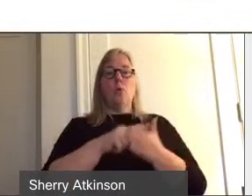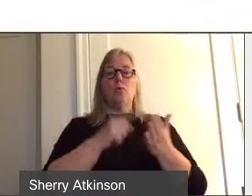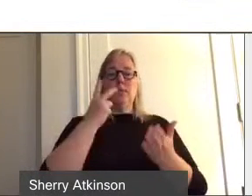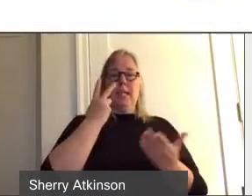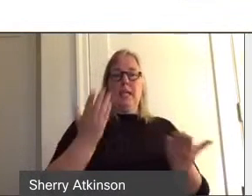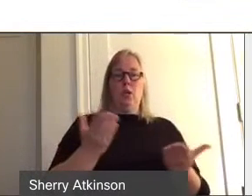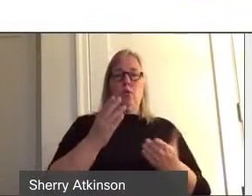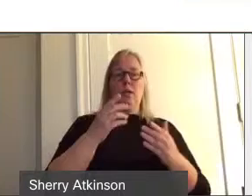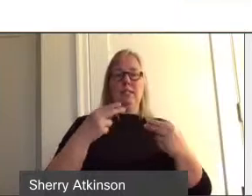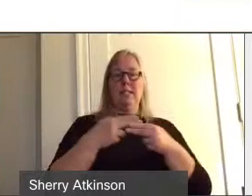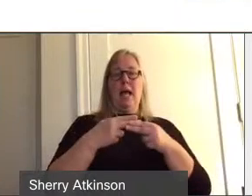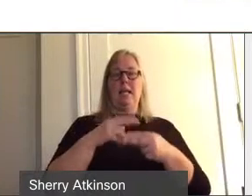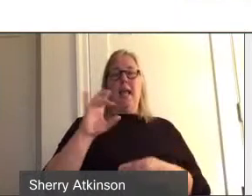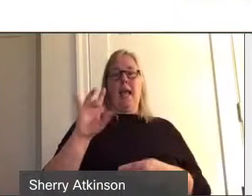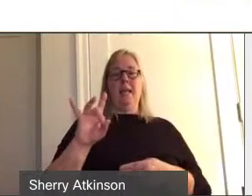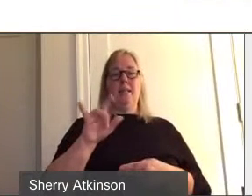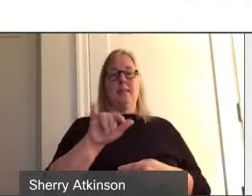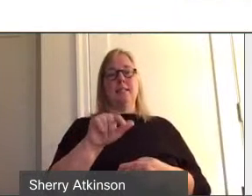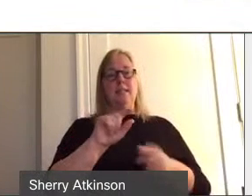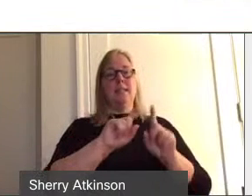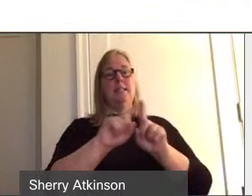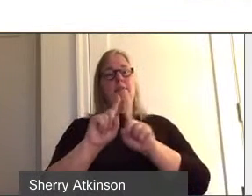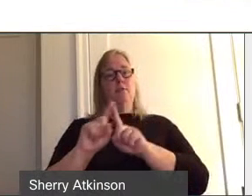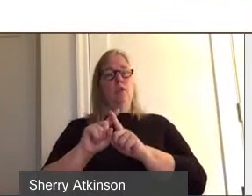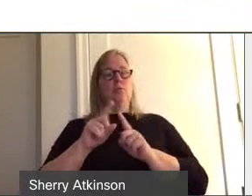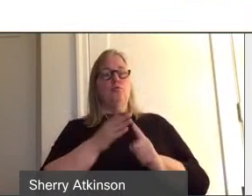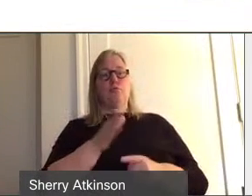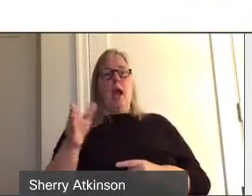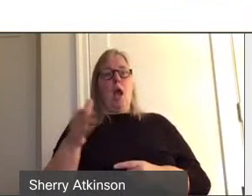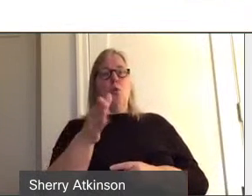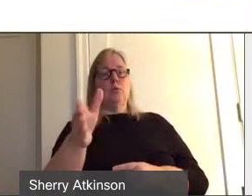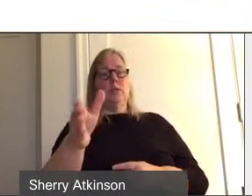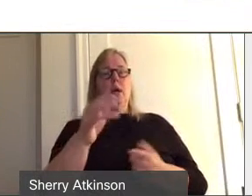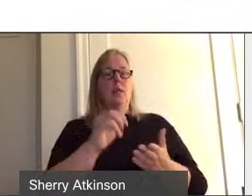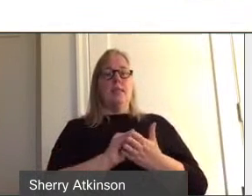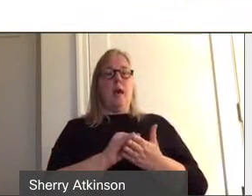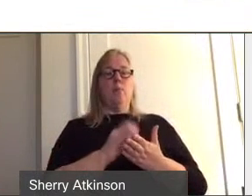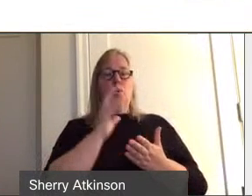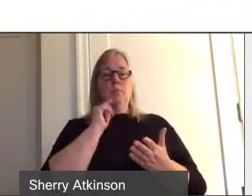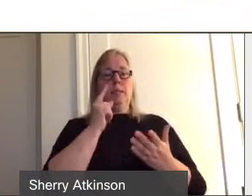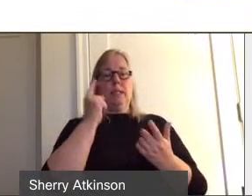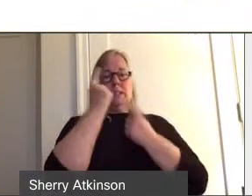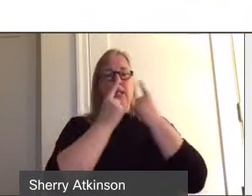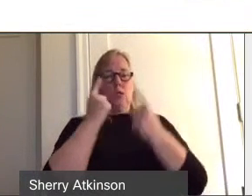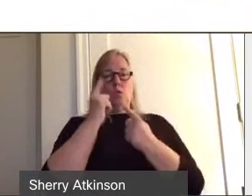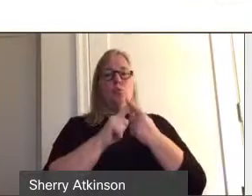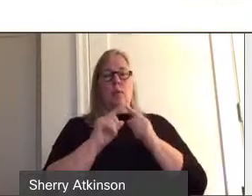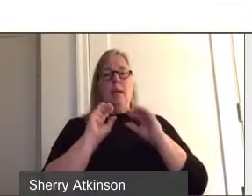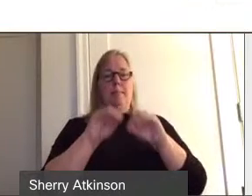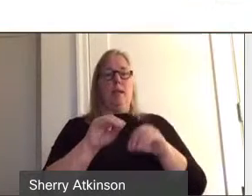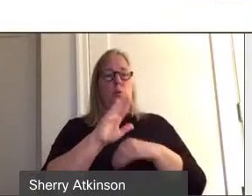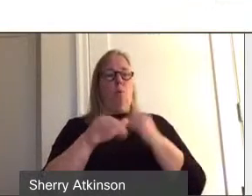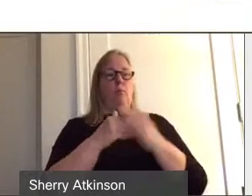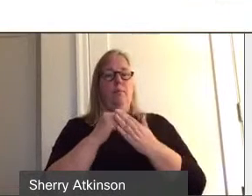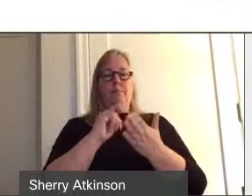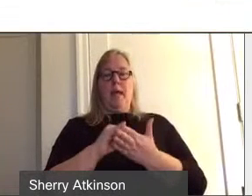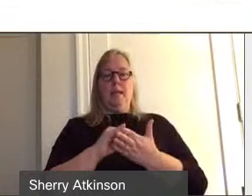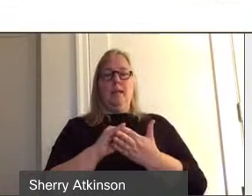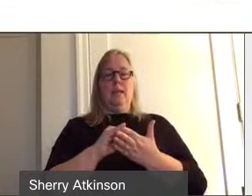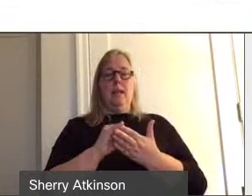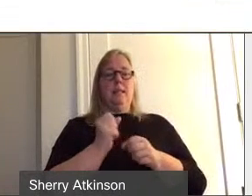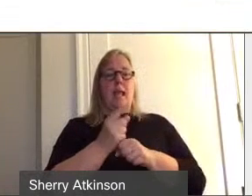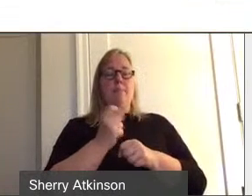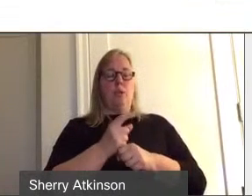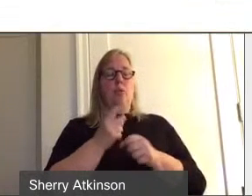is the different routes that were considered in the TDP. If we were to implement all of them, the annual operating